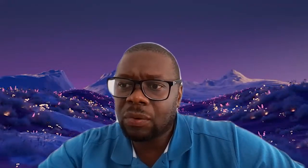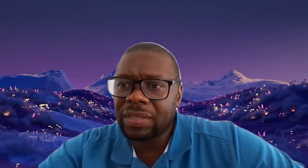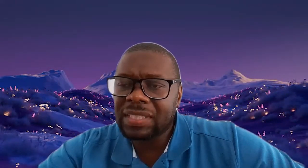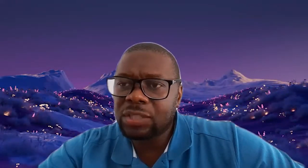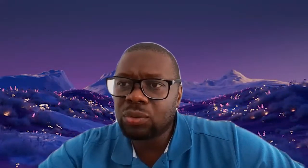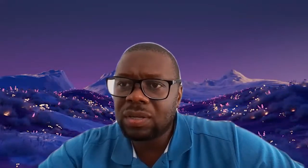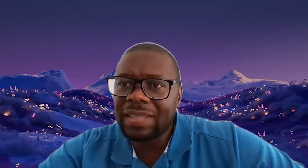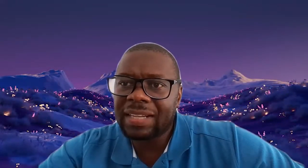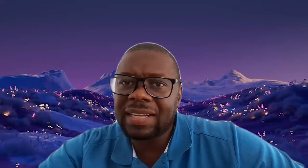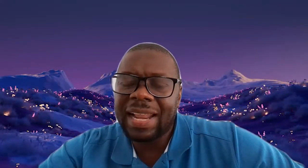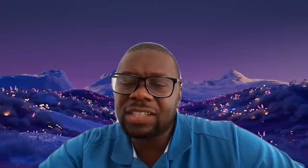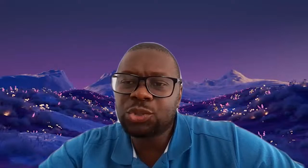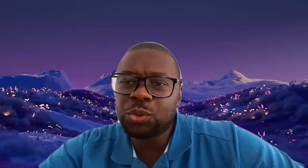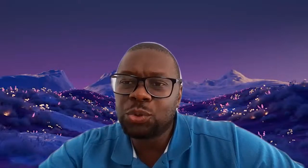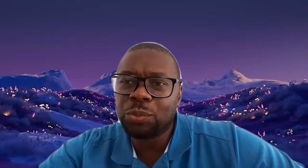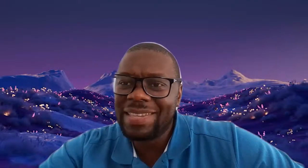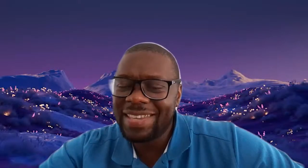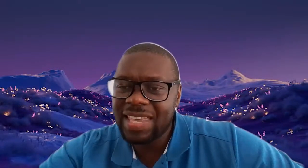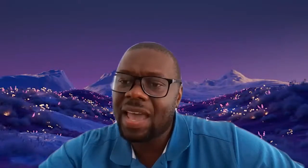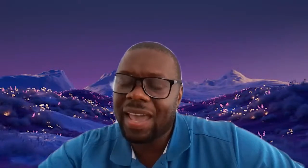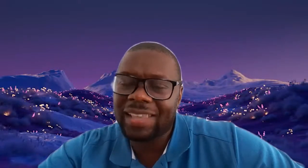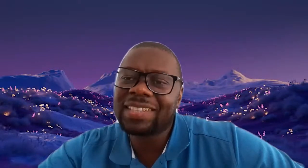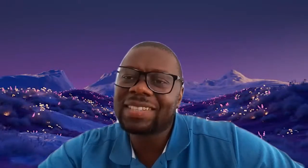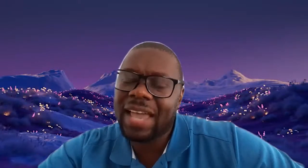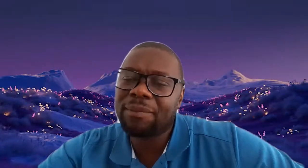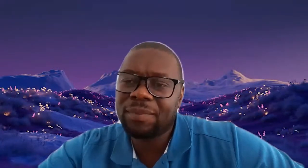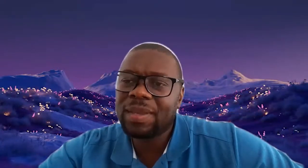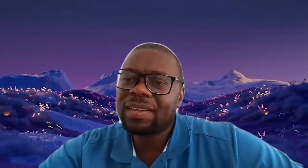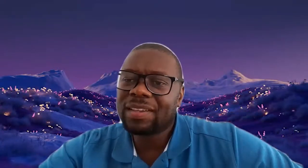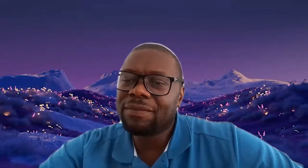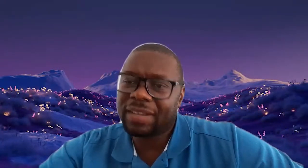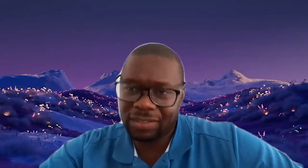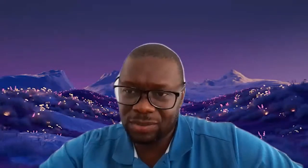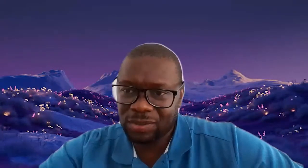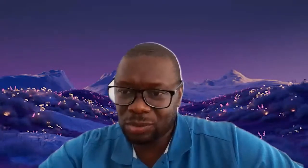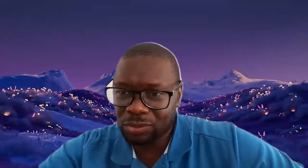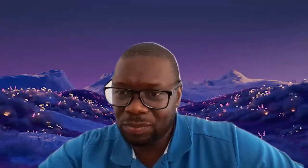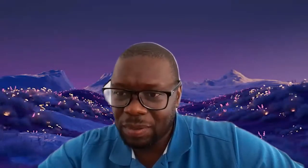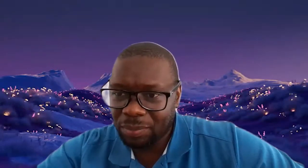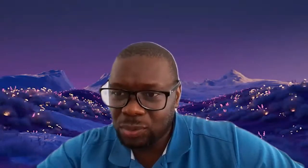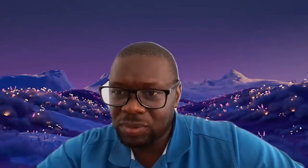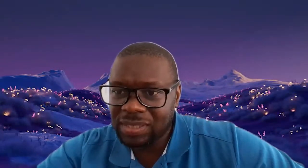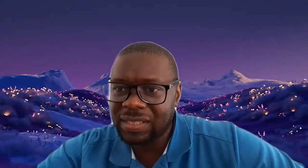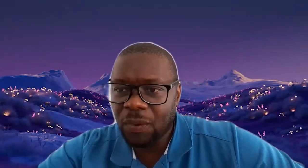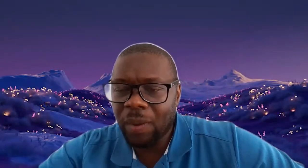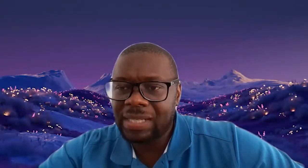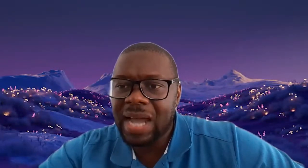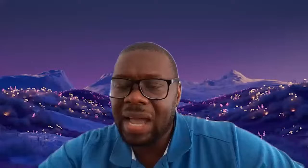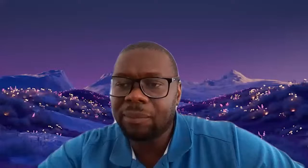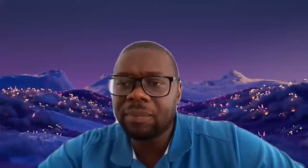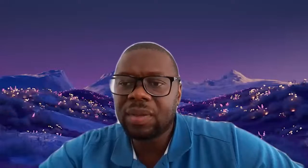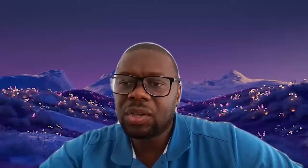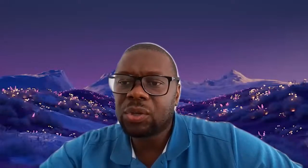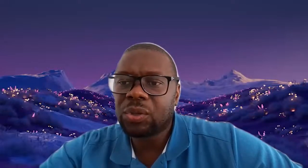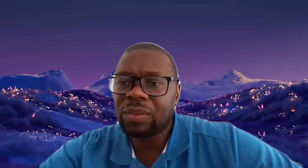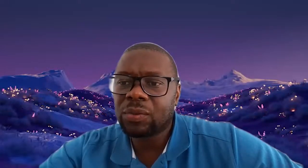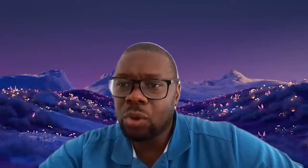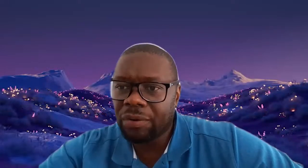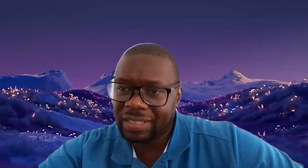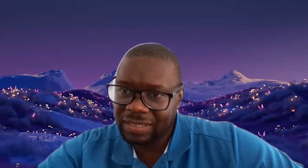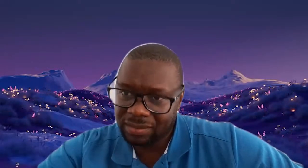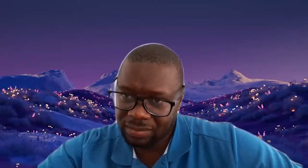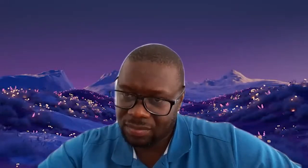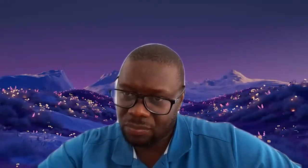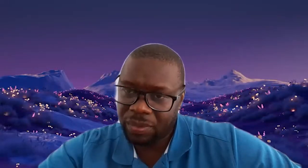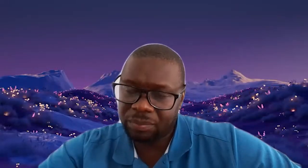Please, on the schedule that led to you being here at this time, in fact, you should be able to see what time